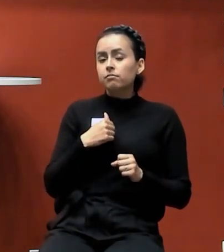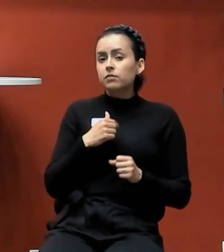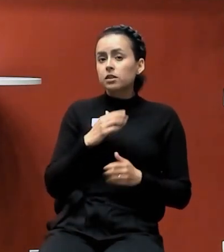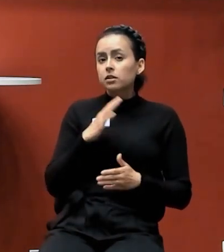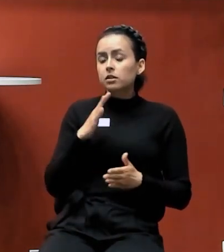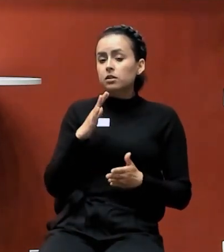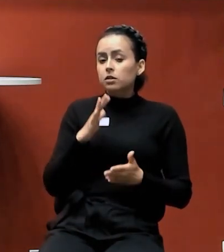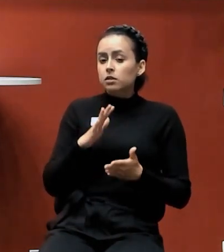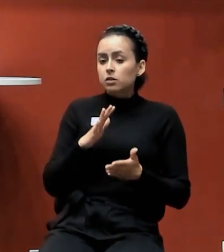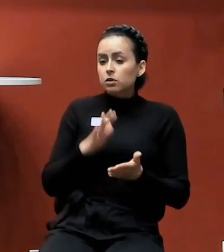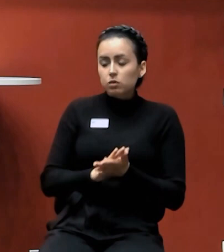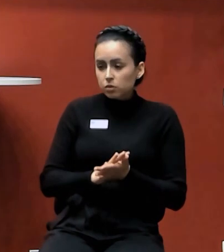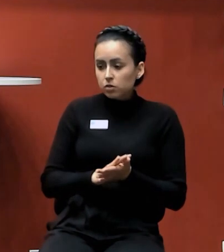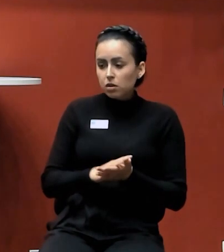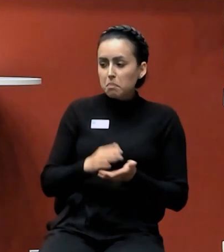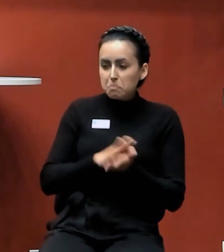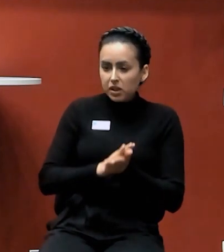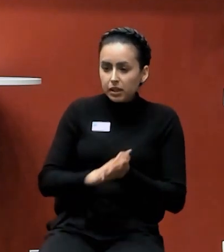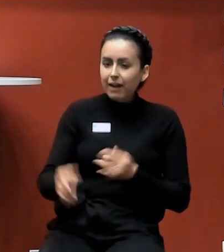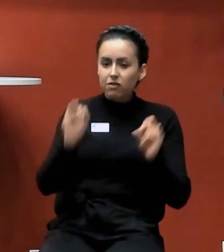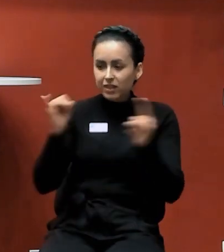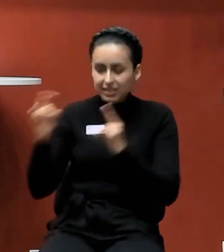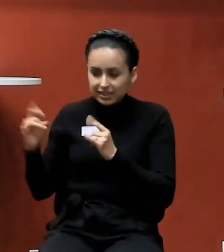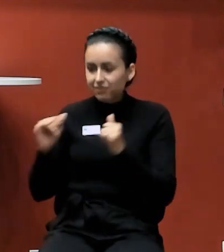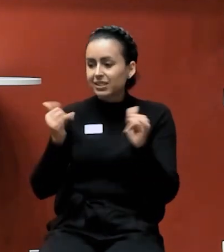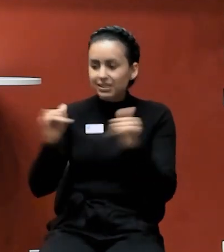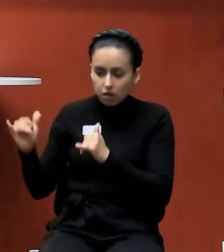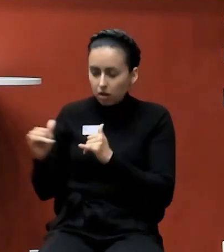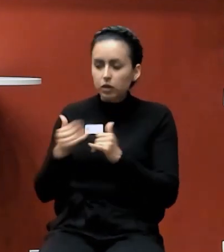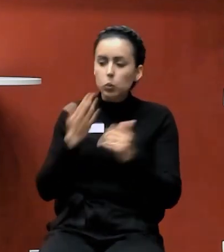any invitation in any festival I've been in with my piece